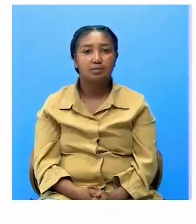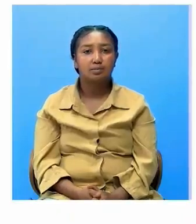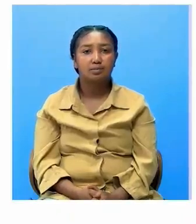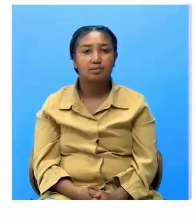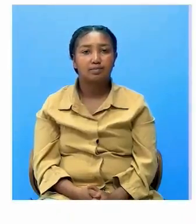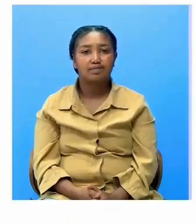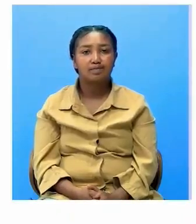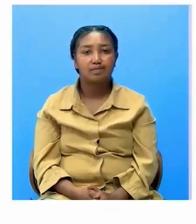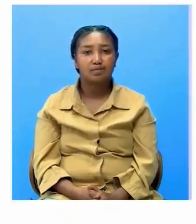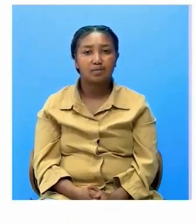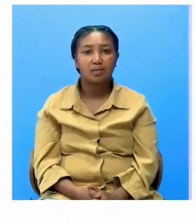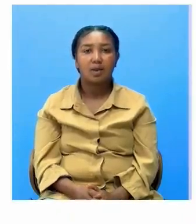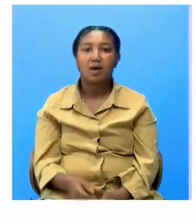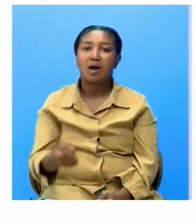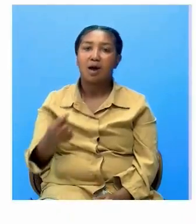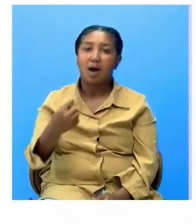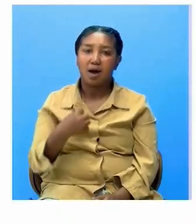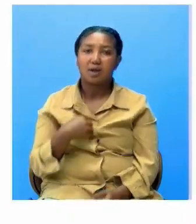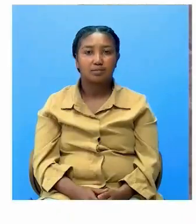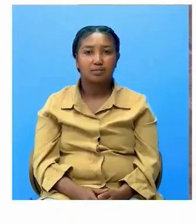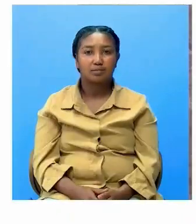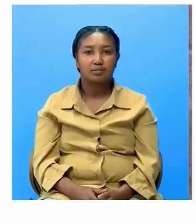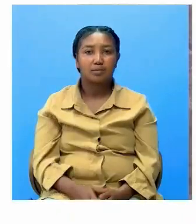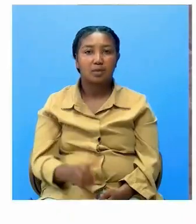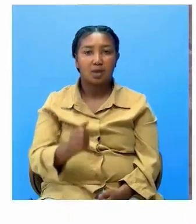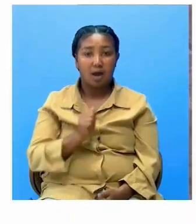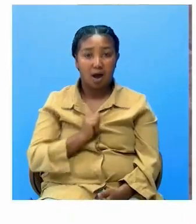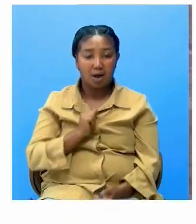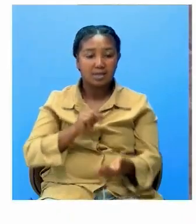I read